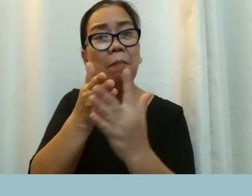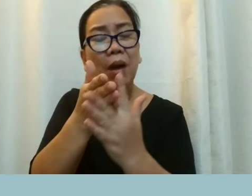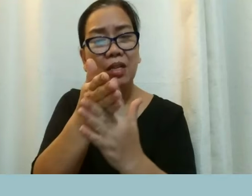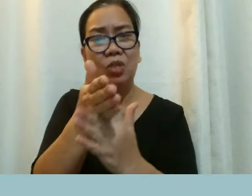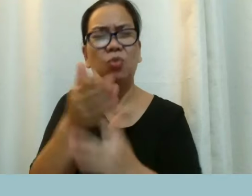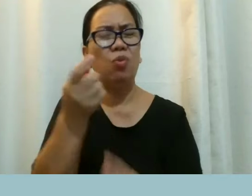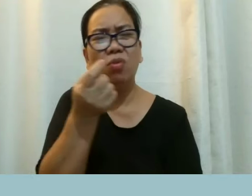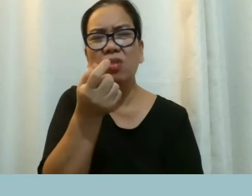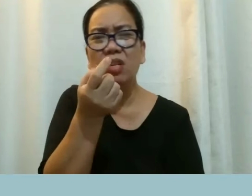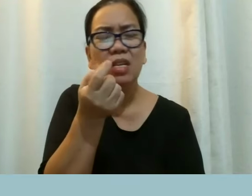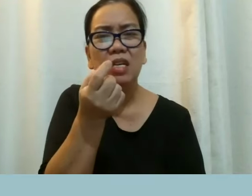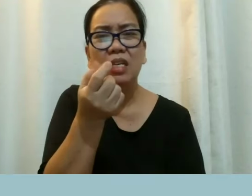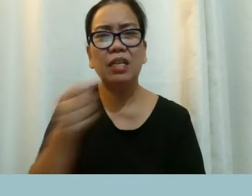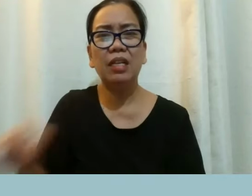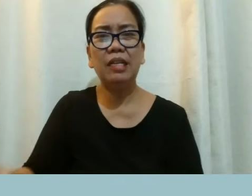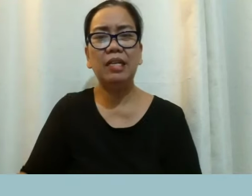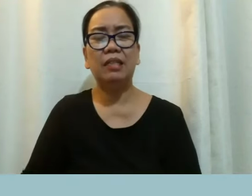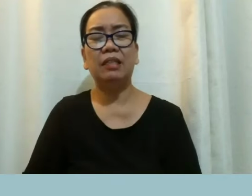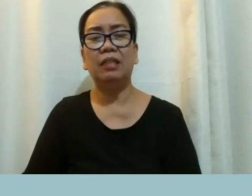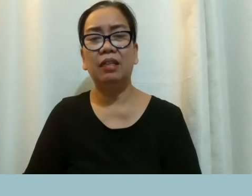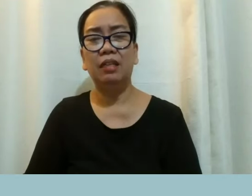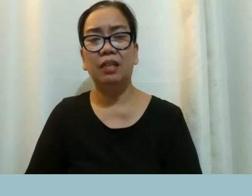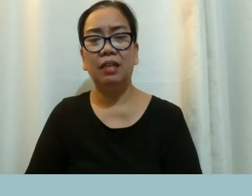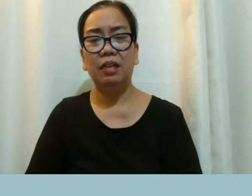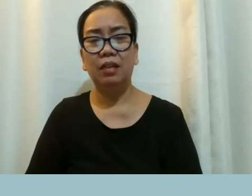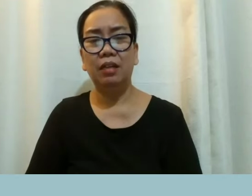can pass through, only little.